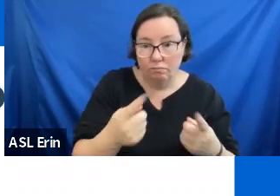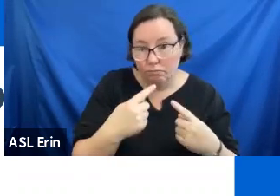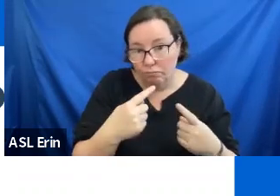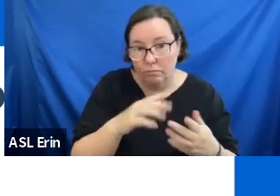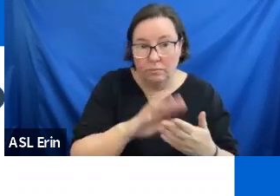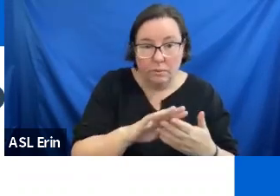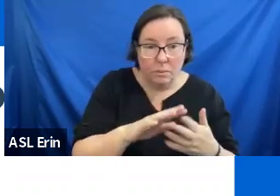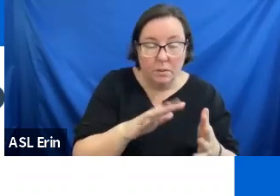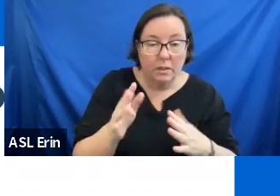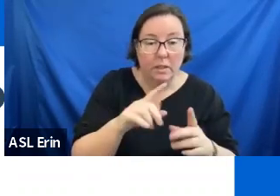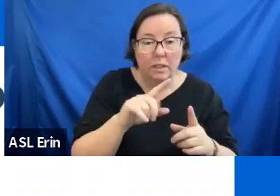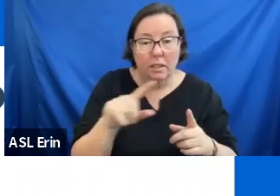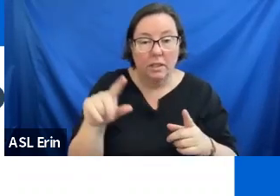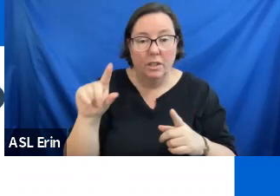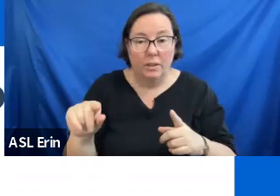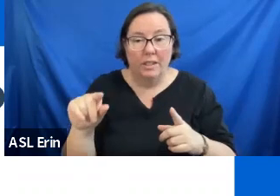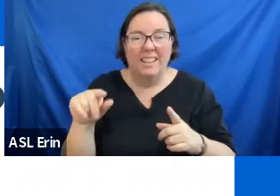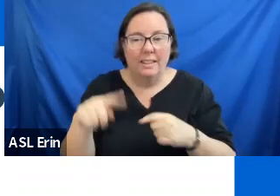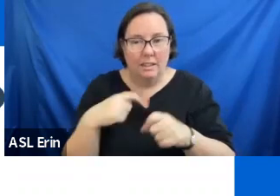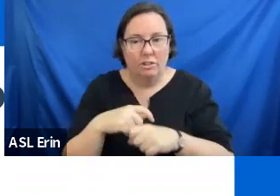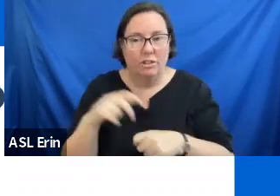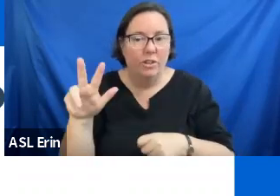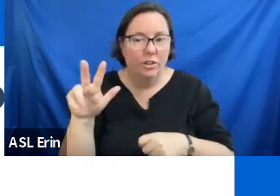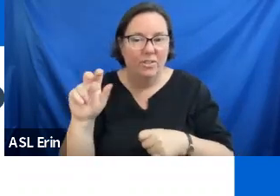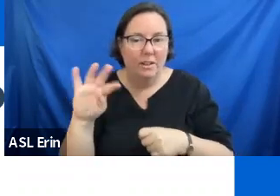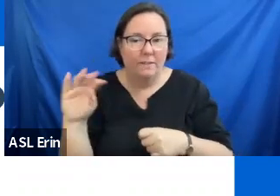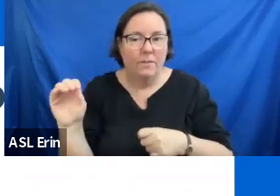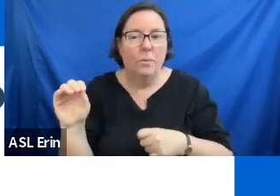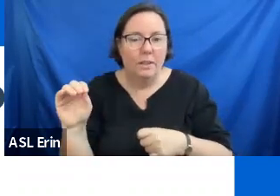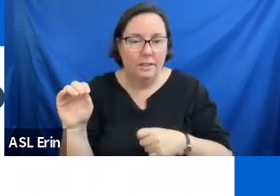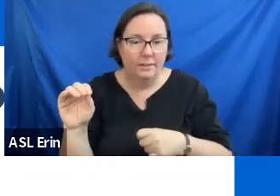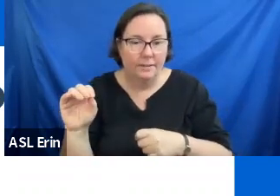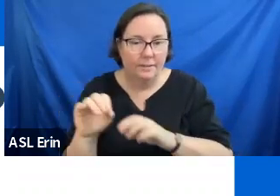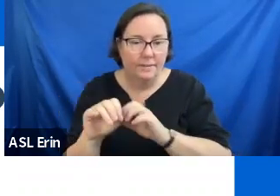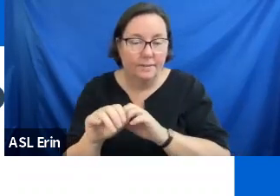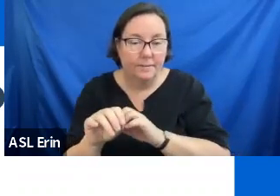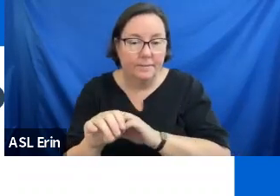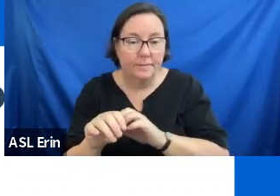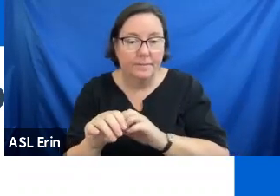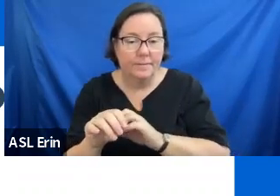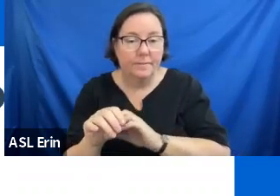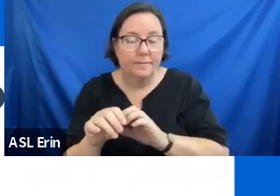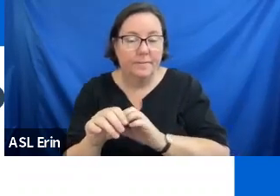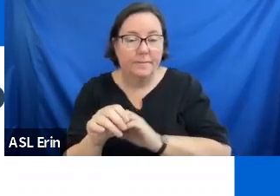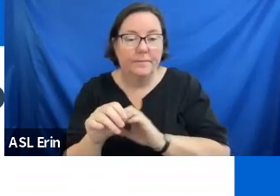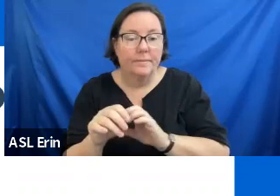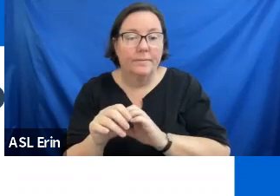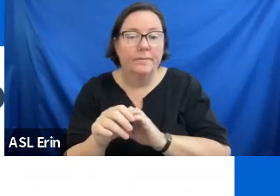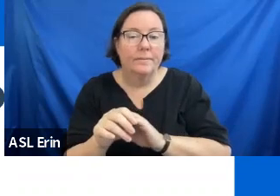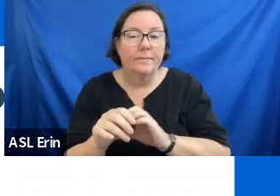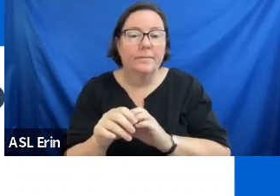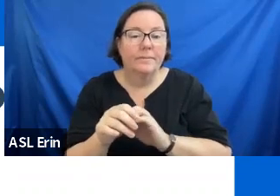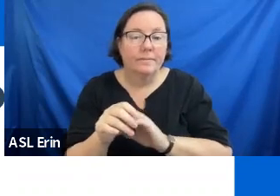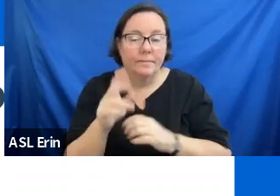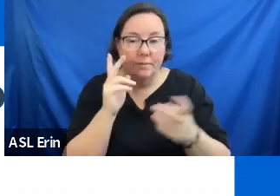school. You go down to this school year, you see 340 students were invited. And you can see that